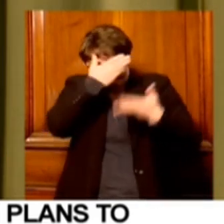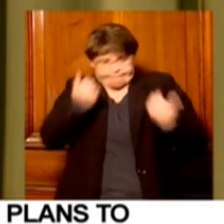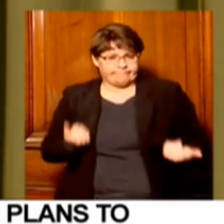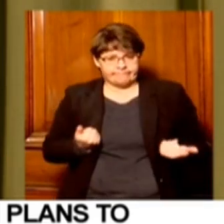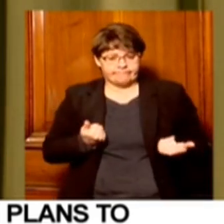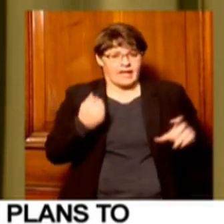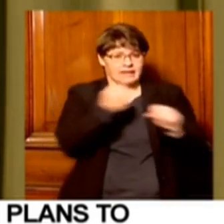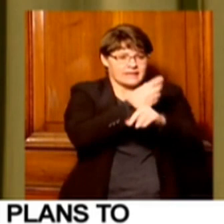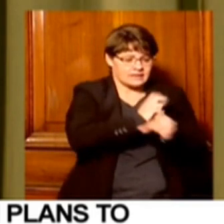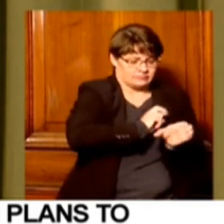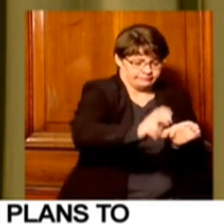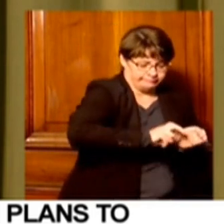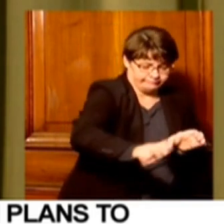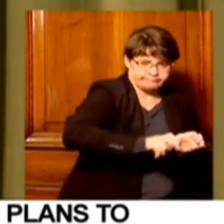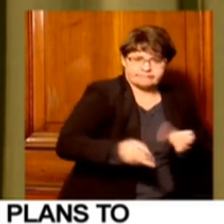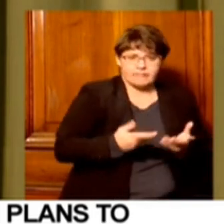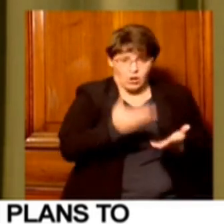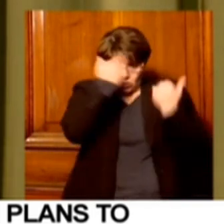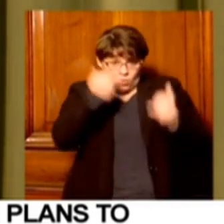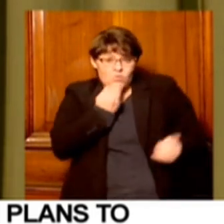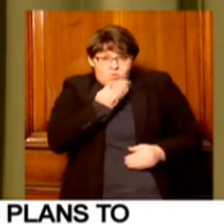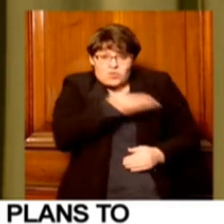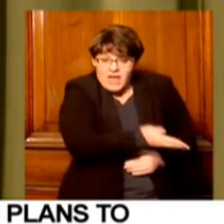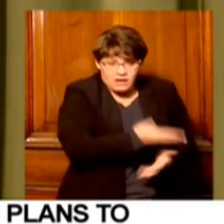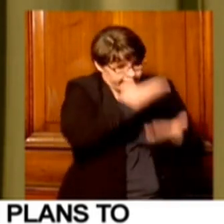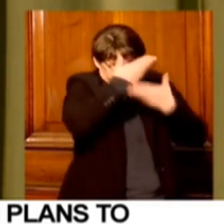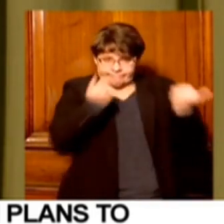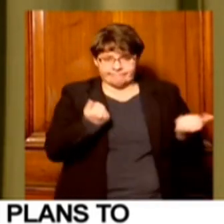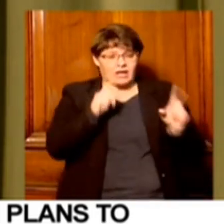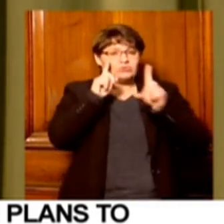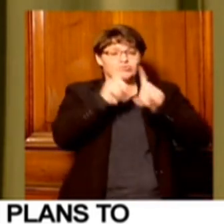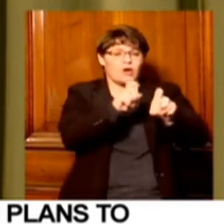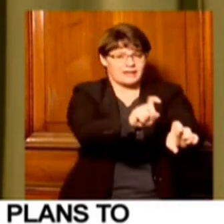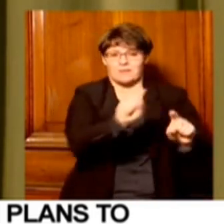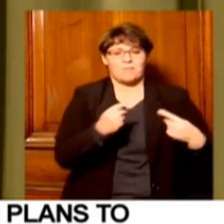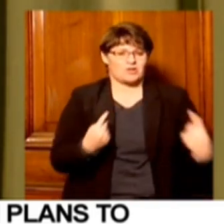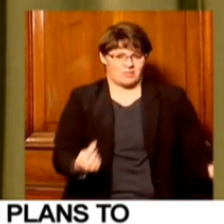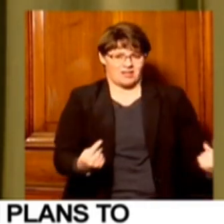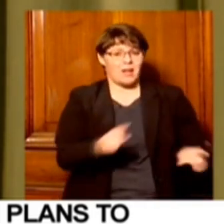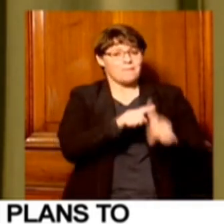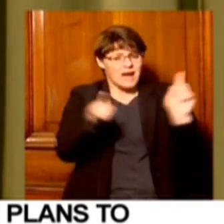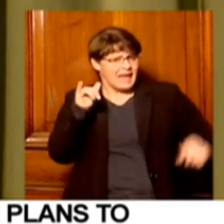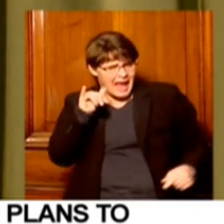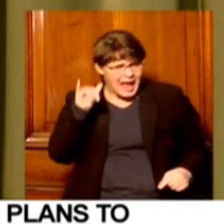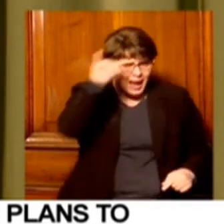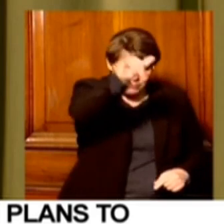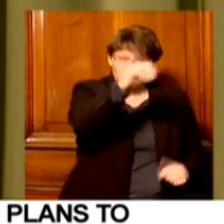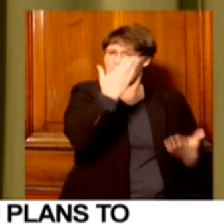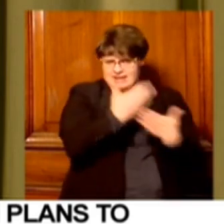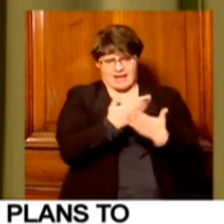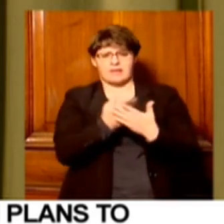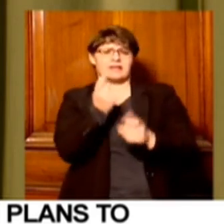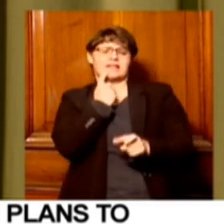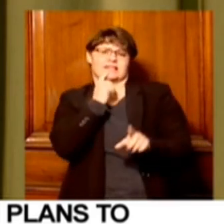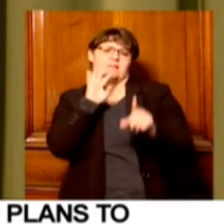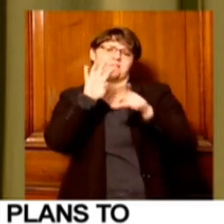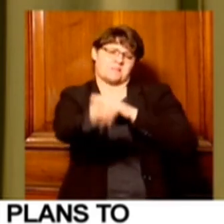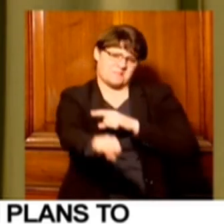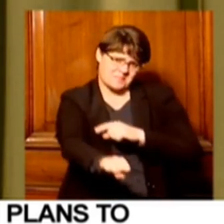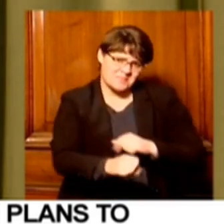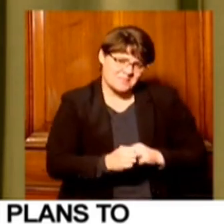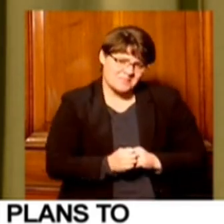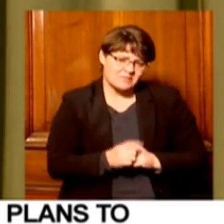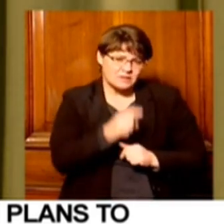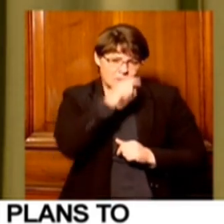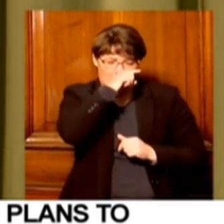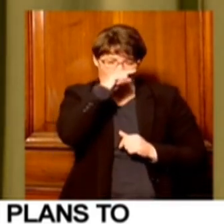want to compare themselves with this and with our decision for loading, it has to be balanced against all these considerations, and that the